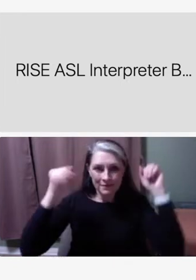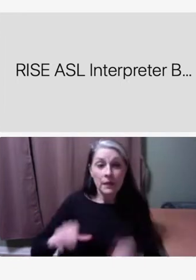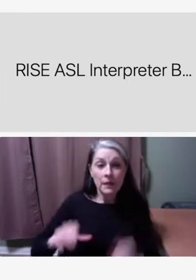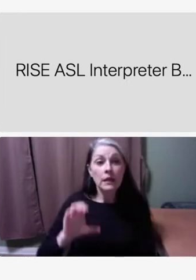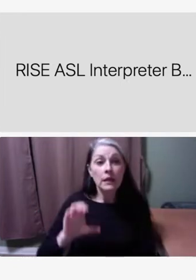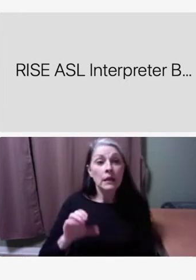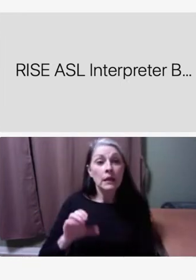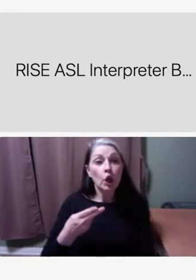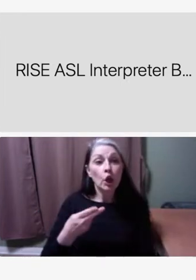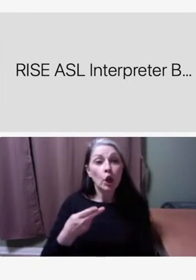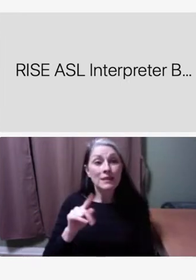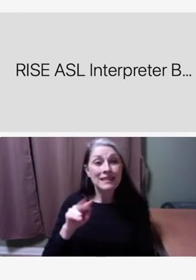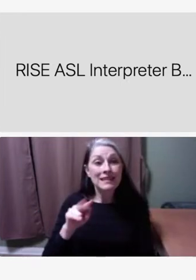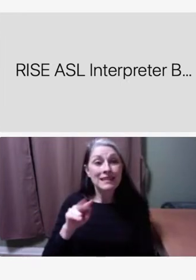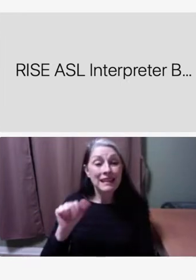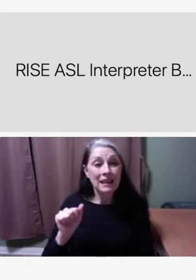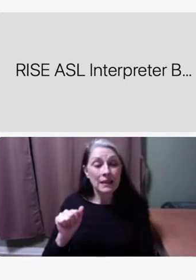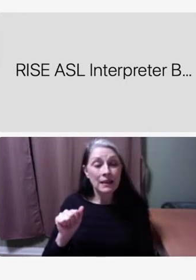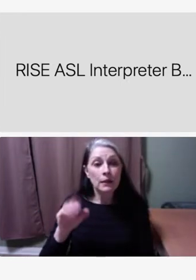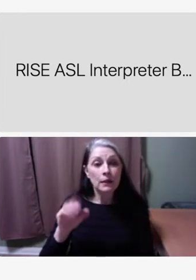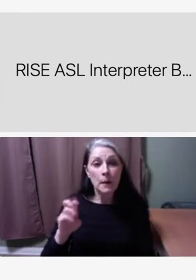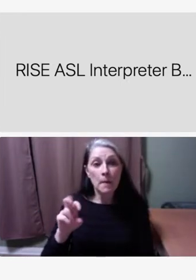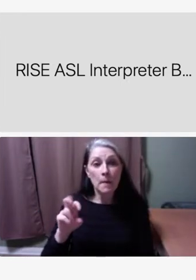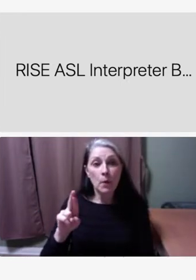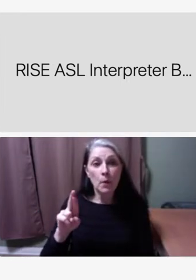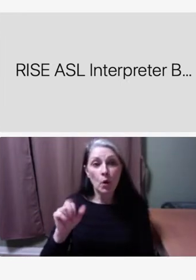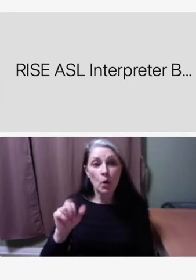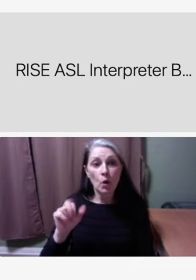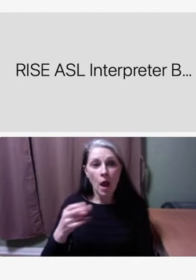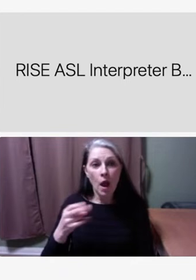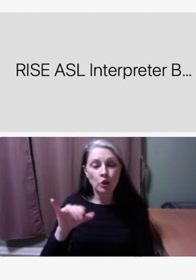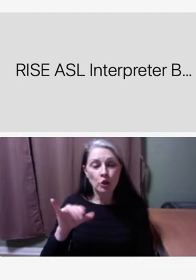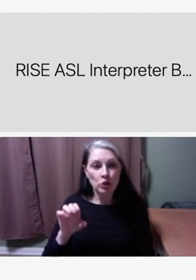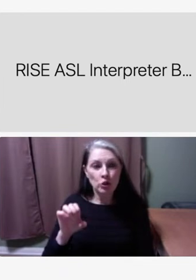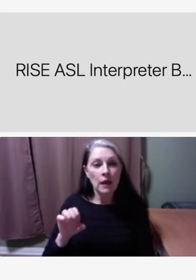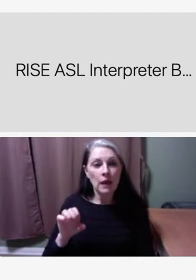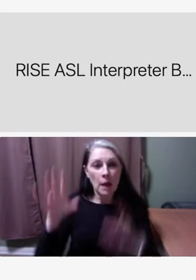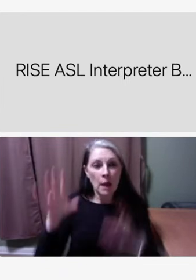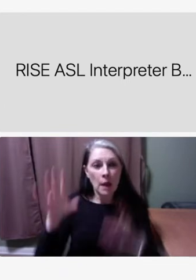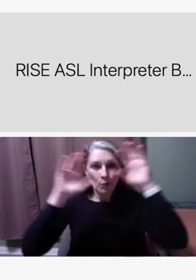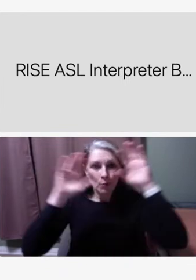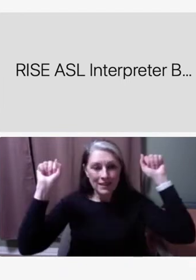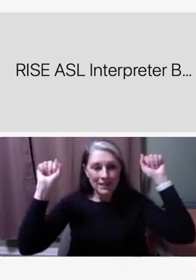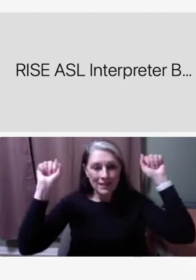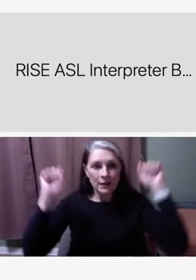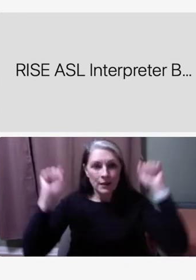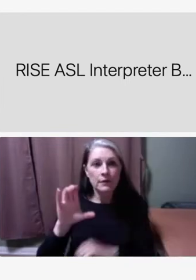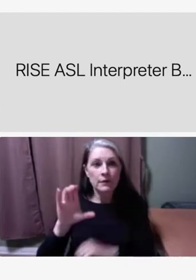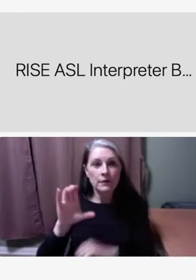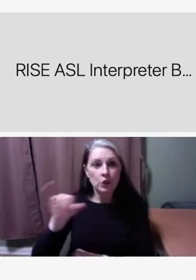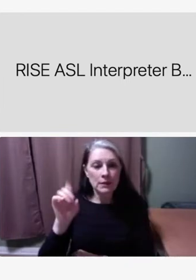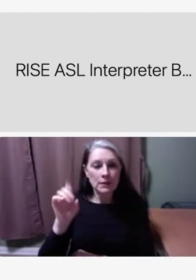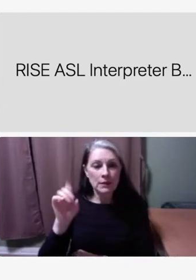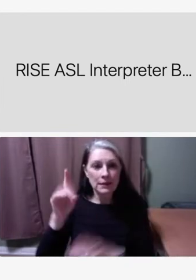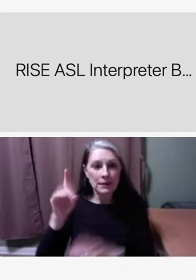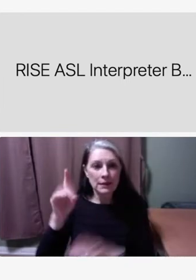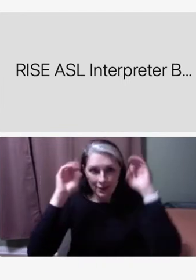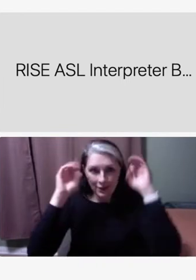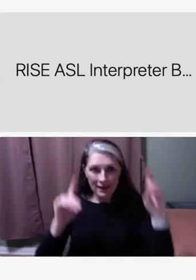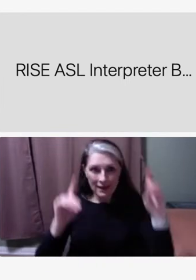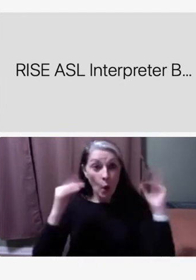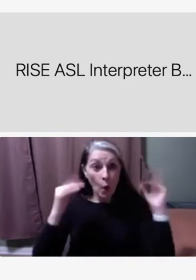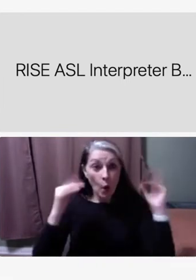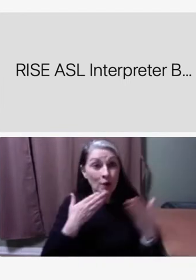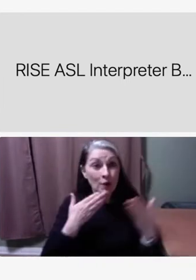be serving as the president of Association of Colton Educators. I hope you had a good Valentine's Day, and I want to start